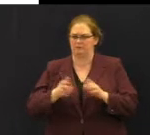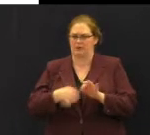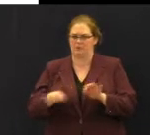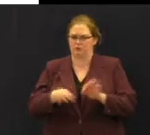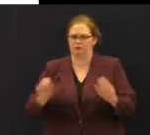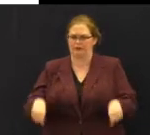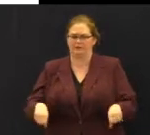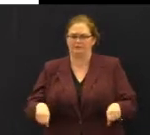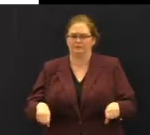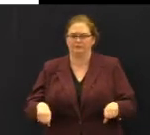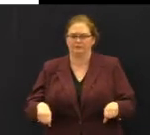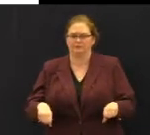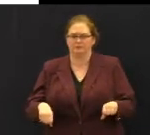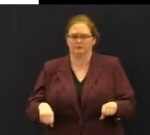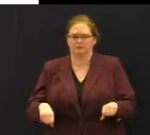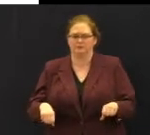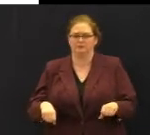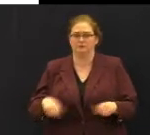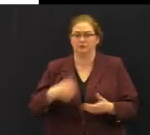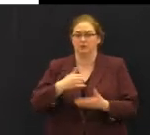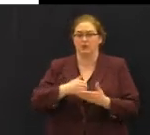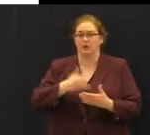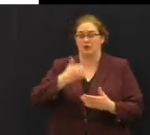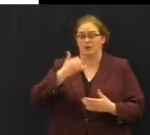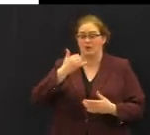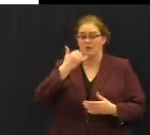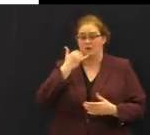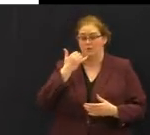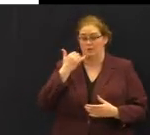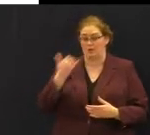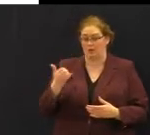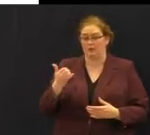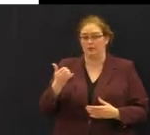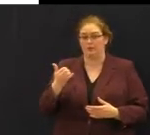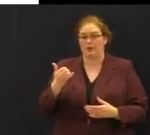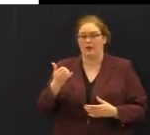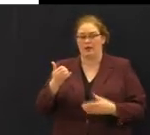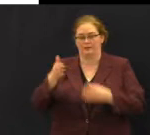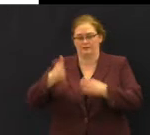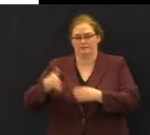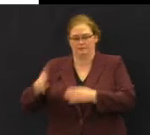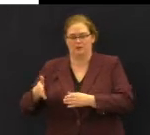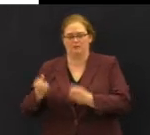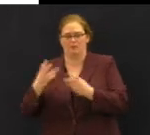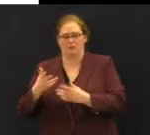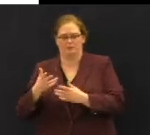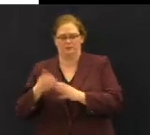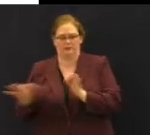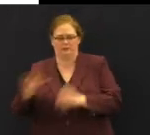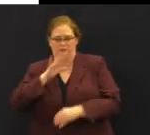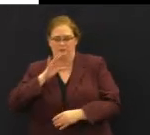So the helpline has agents that are multilingual and